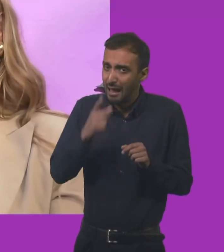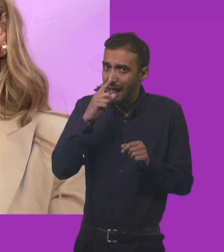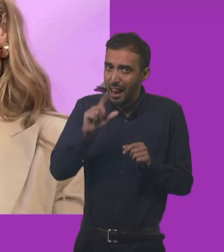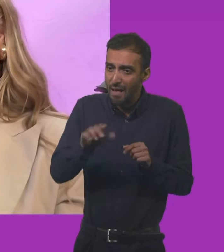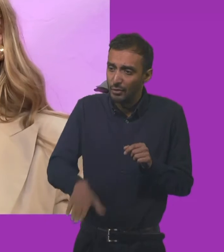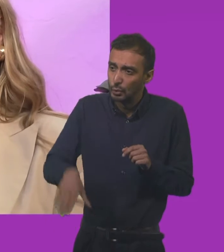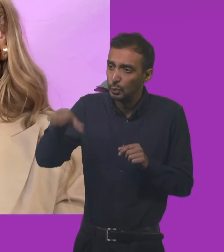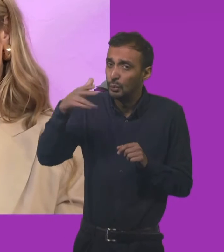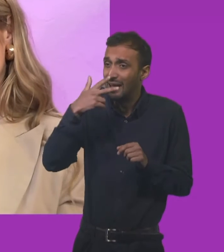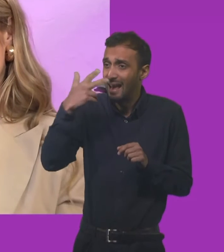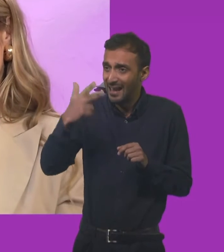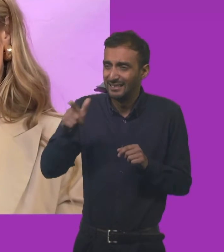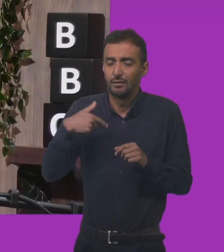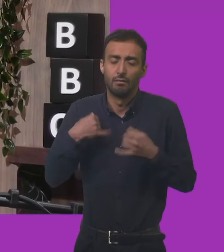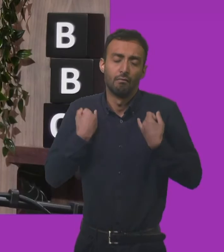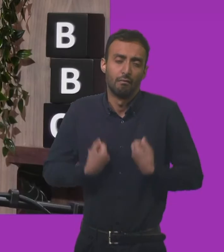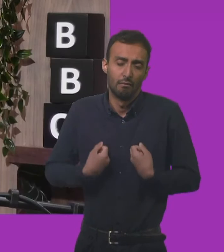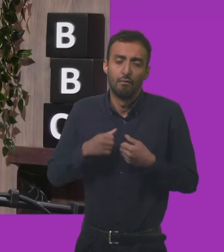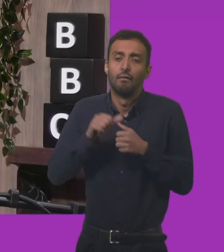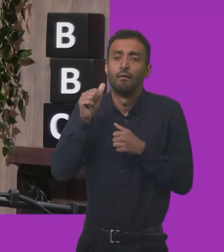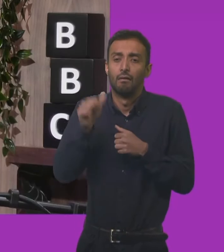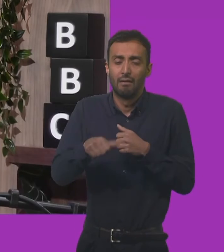my surgery when I was 18. So yeah. So you had